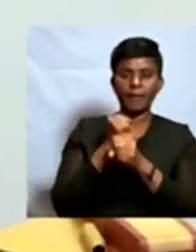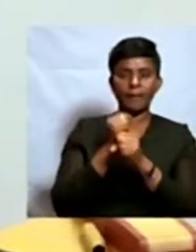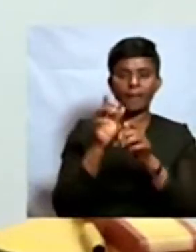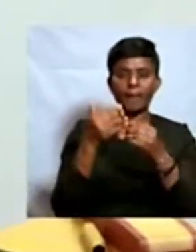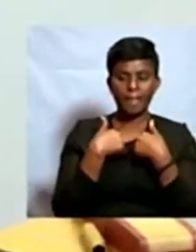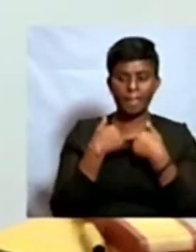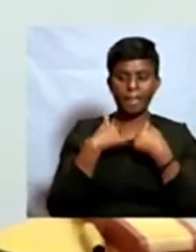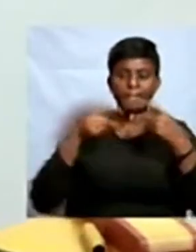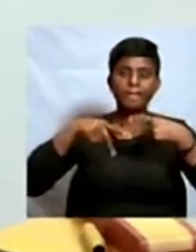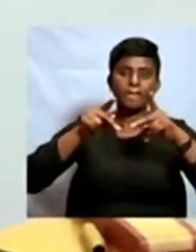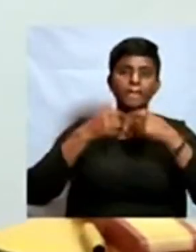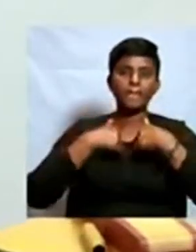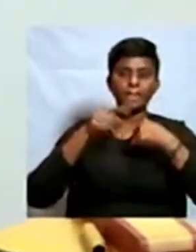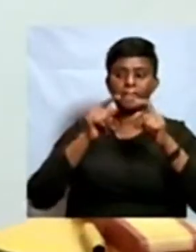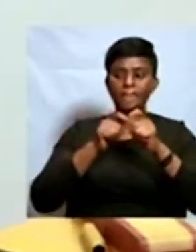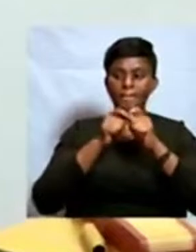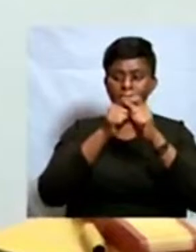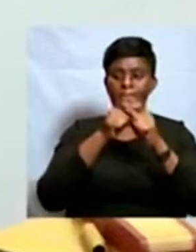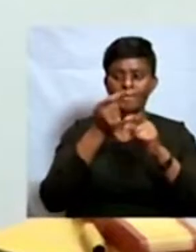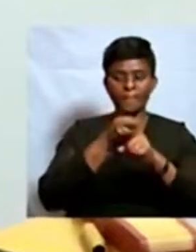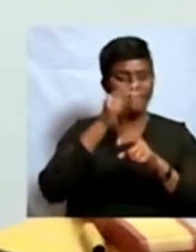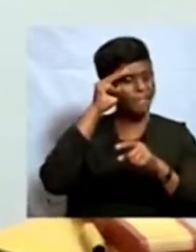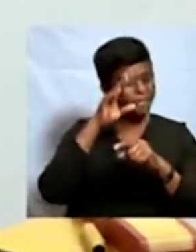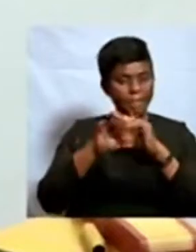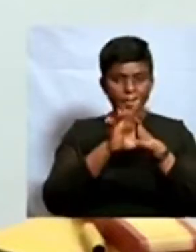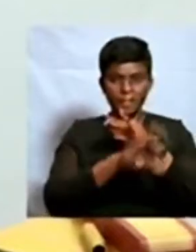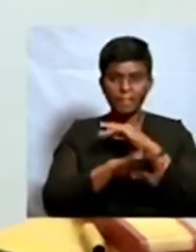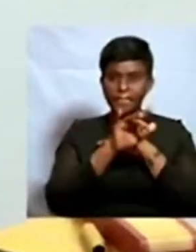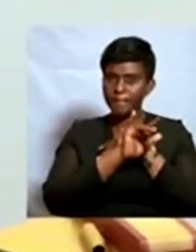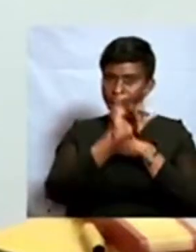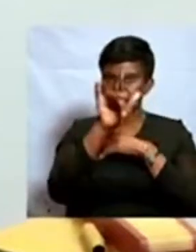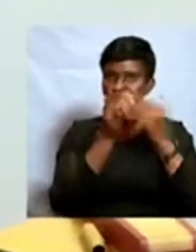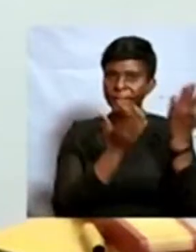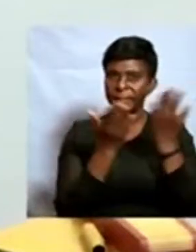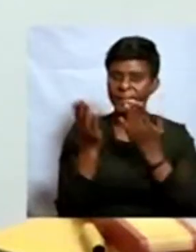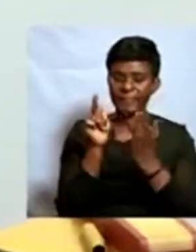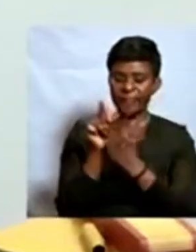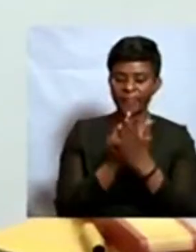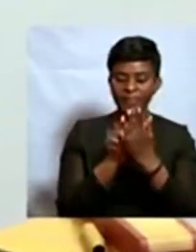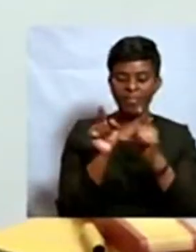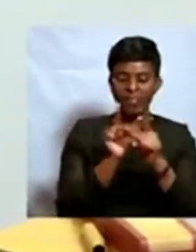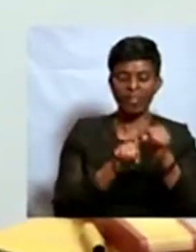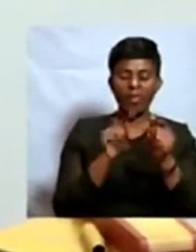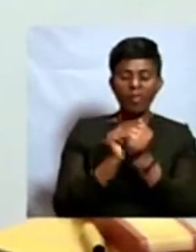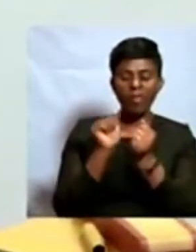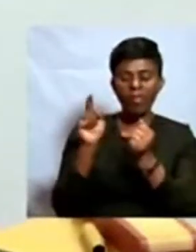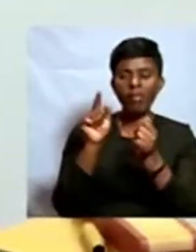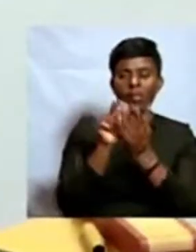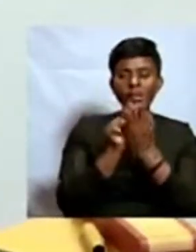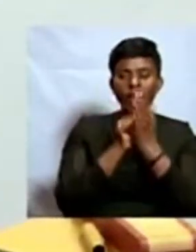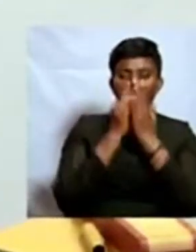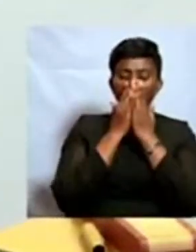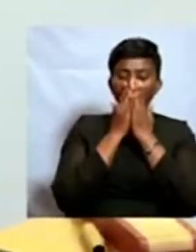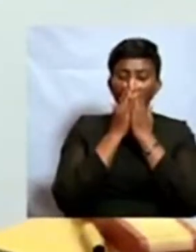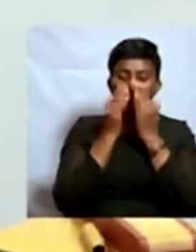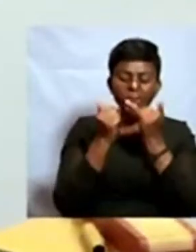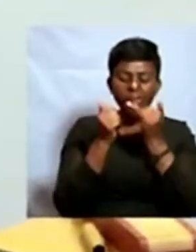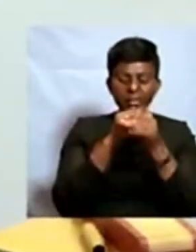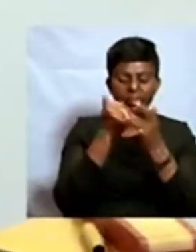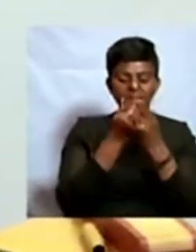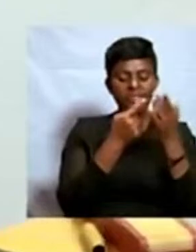a permit issued by the minister under the Air Services Act and complies with this act.